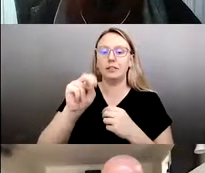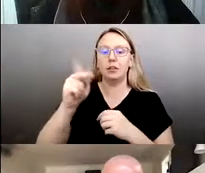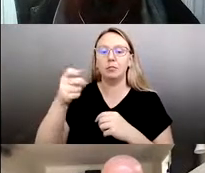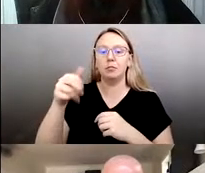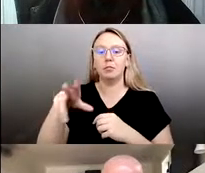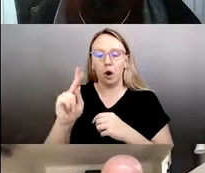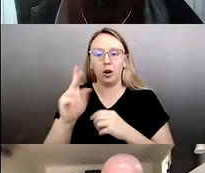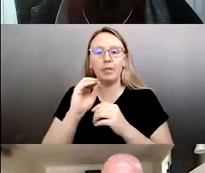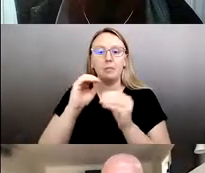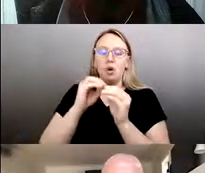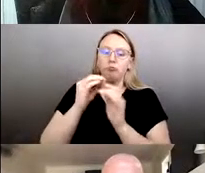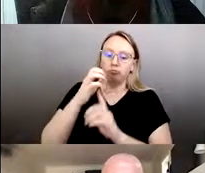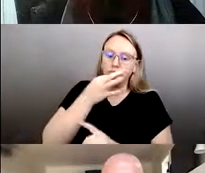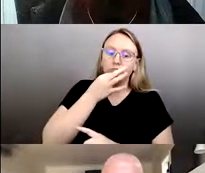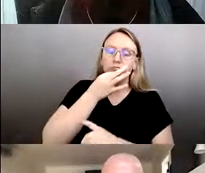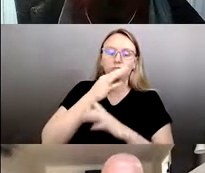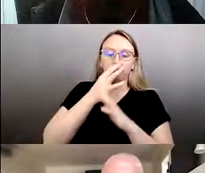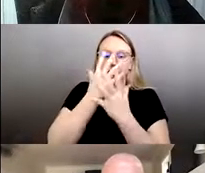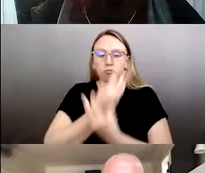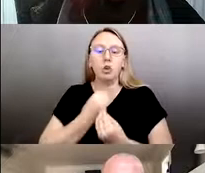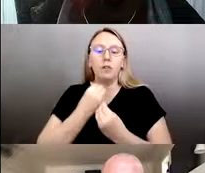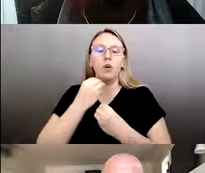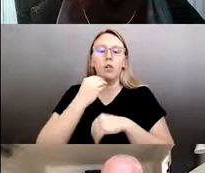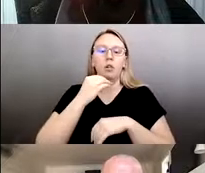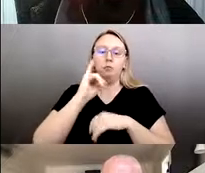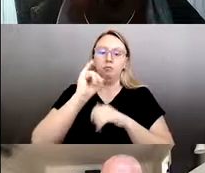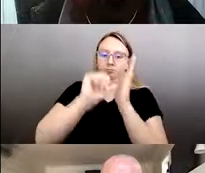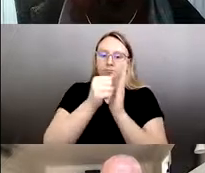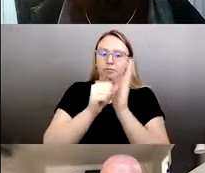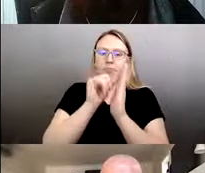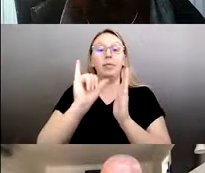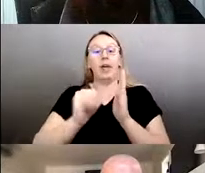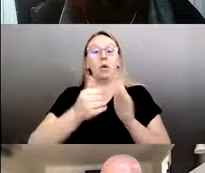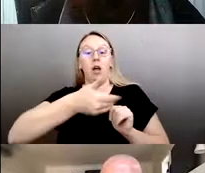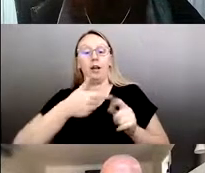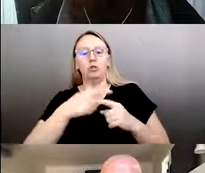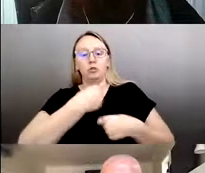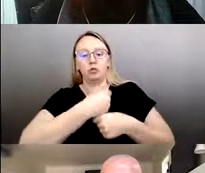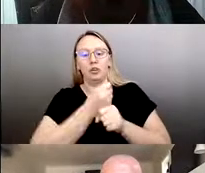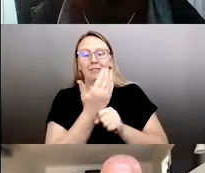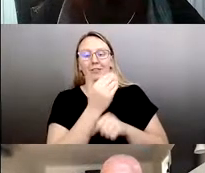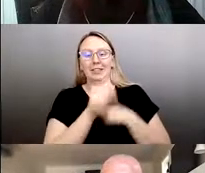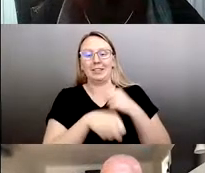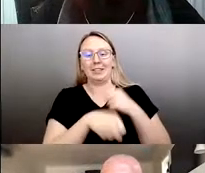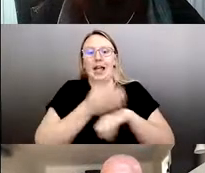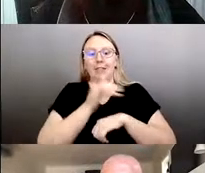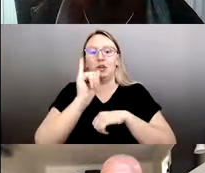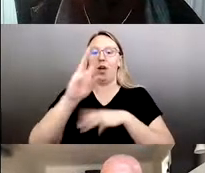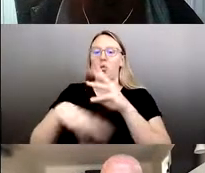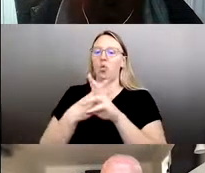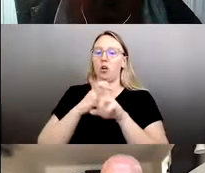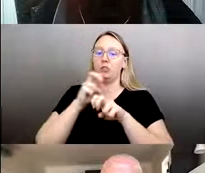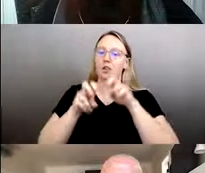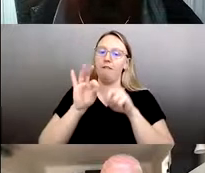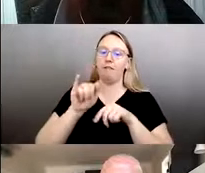was commissioned to create 15 years after the fair. At a very small 24 feet tall,